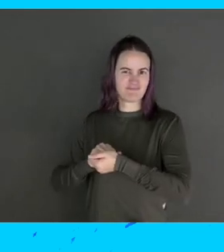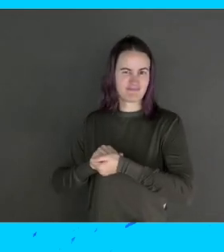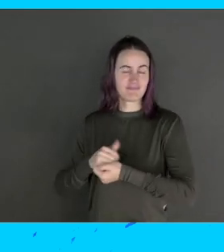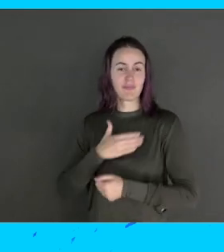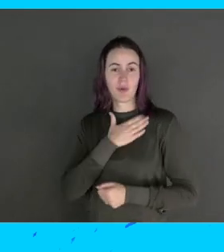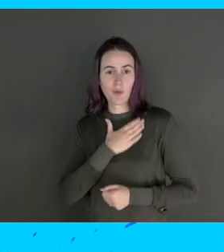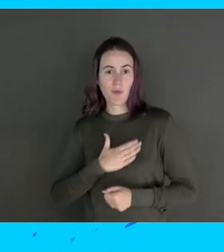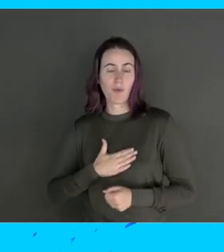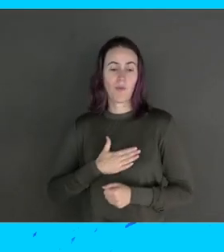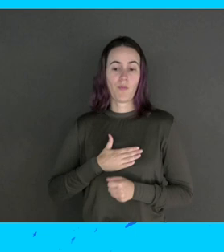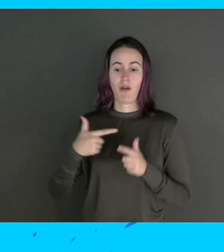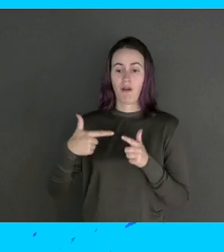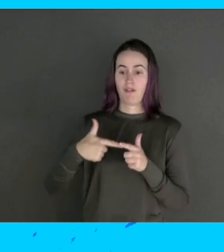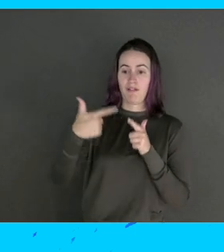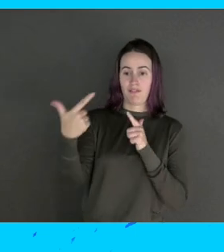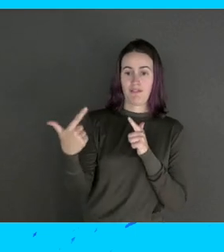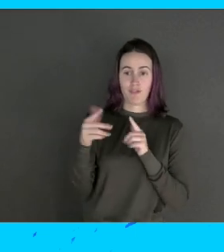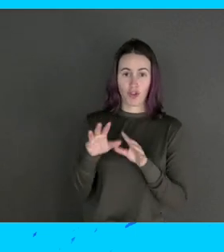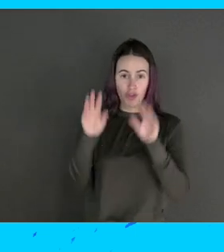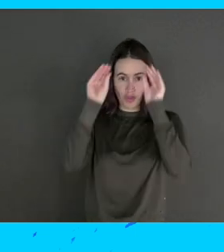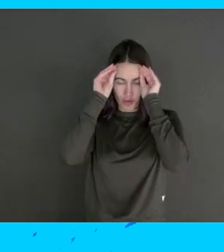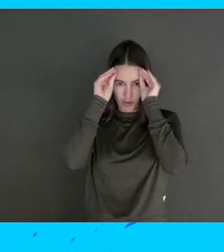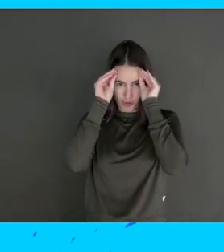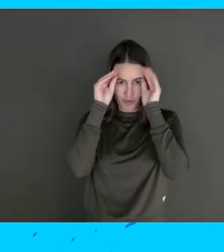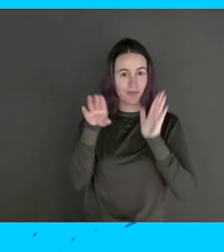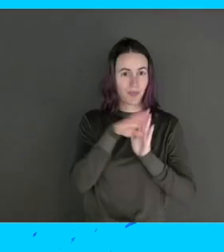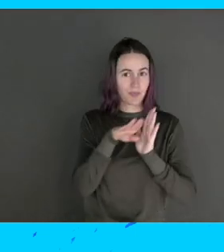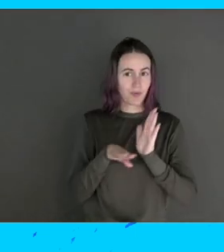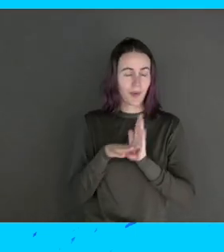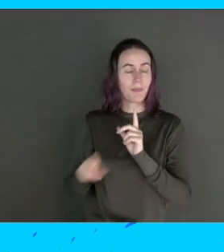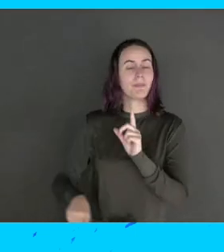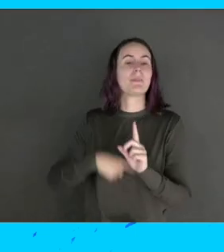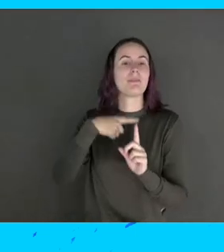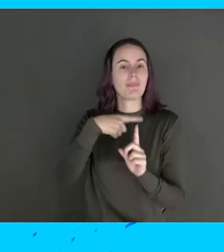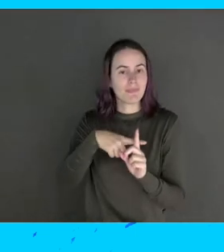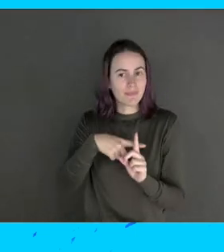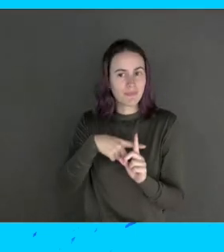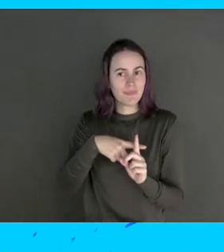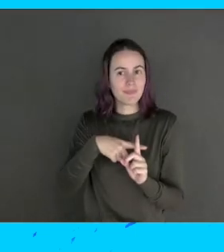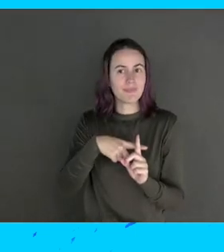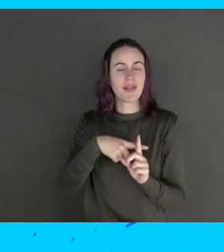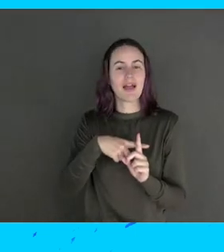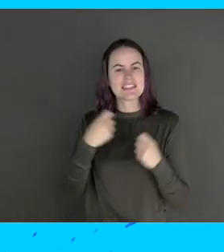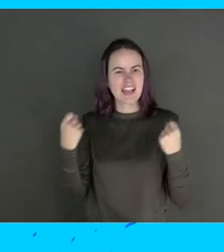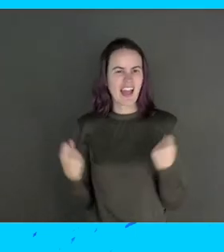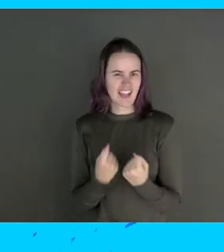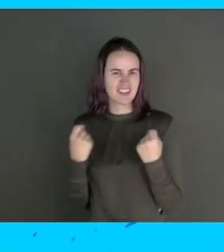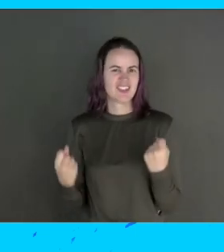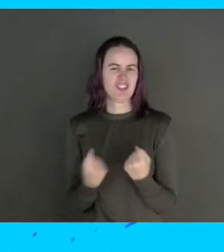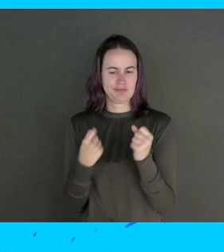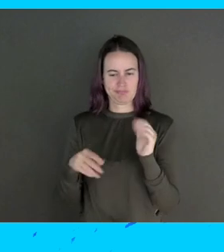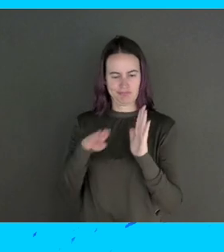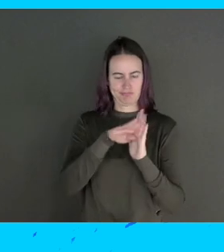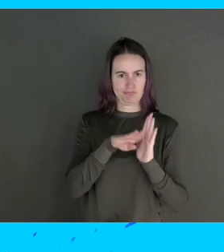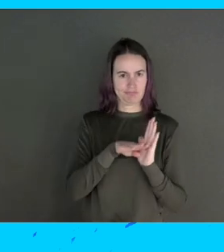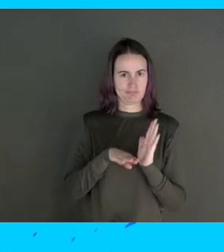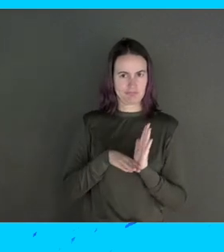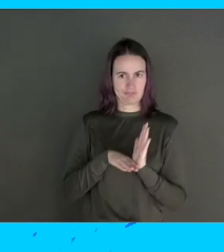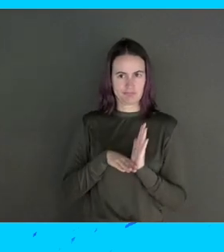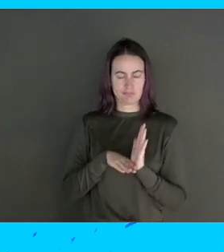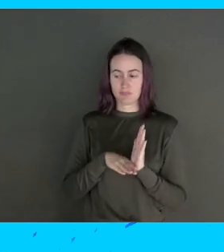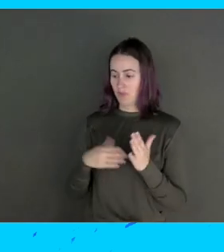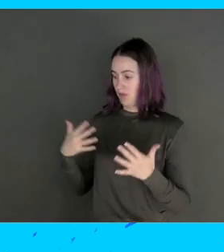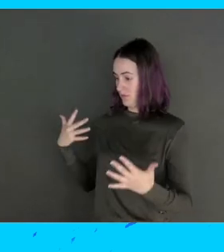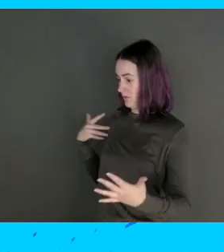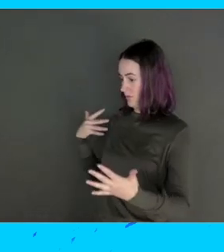virtual learning series, but also to develop the Insights for Action Brief, which documents all the lessons that we've learned along the